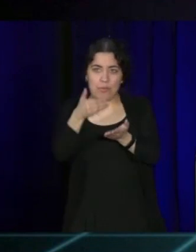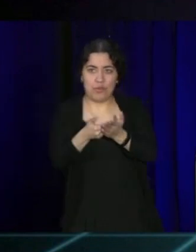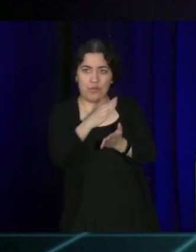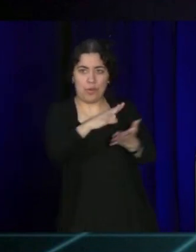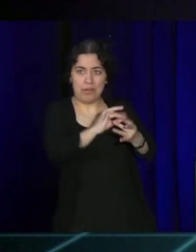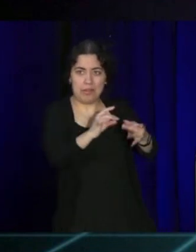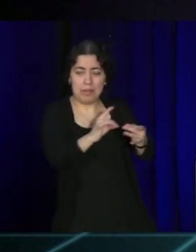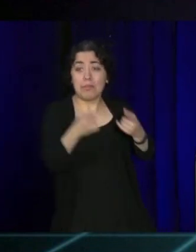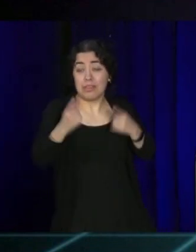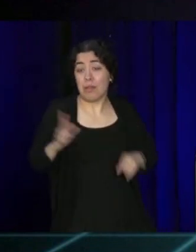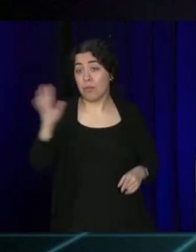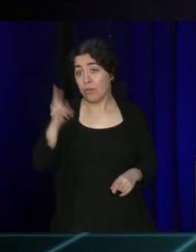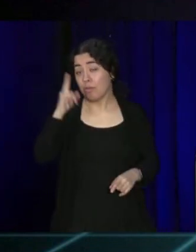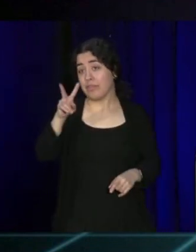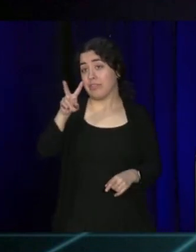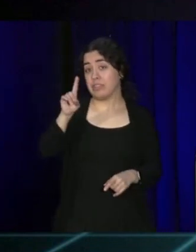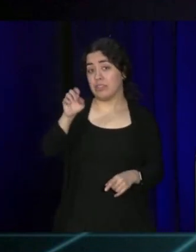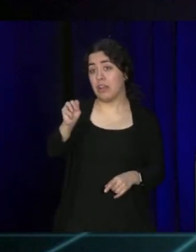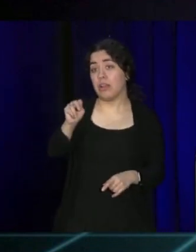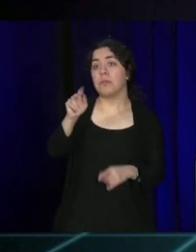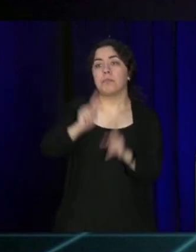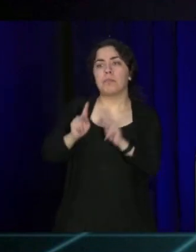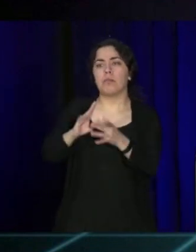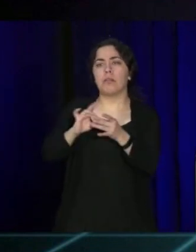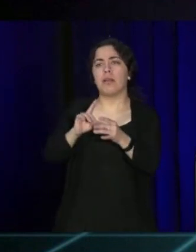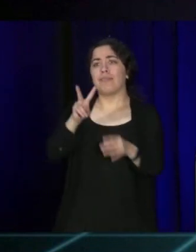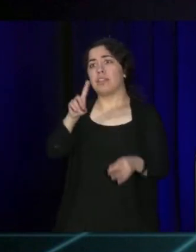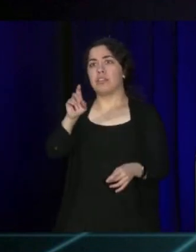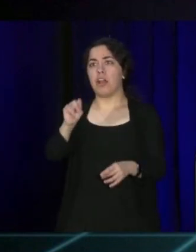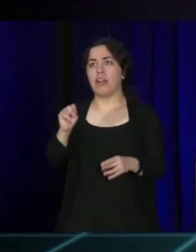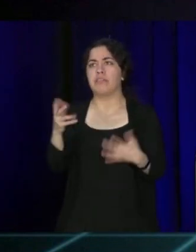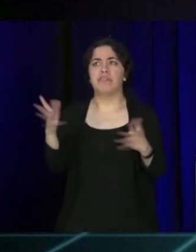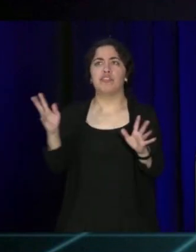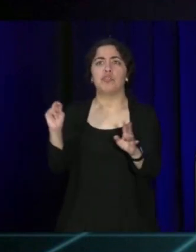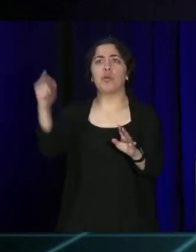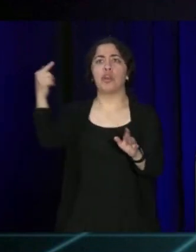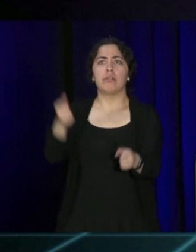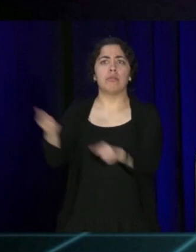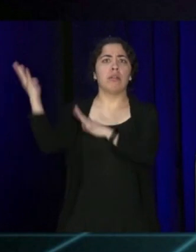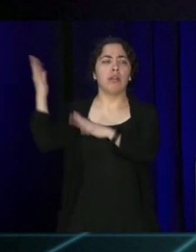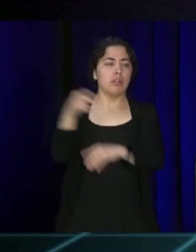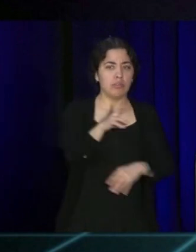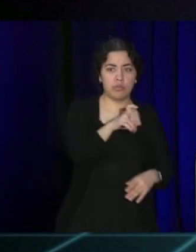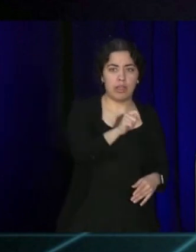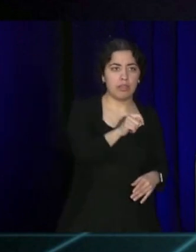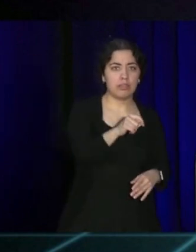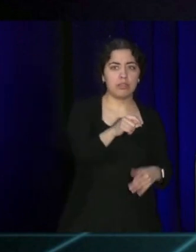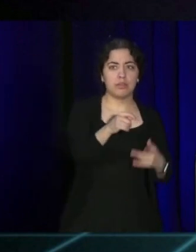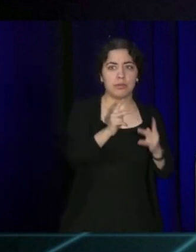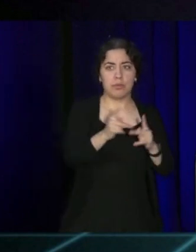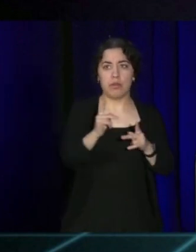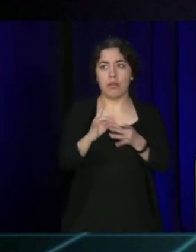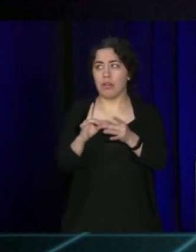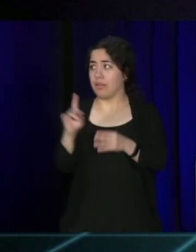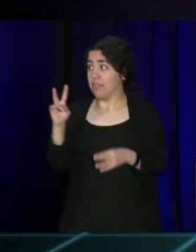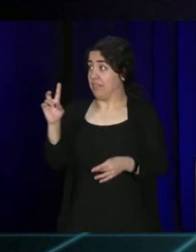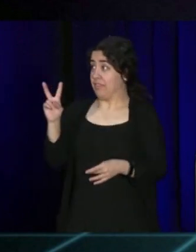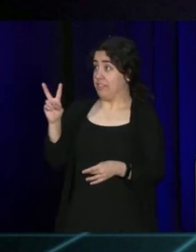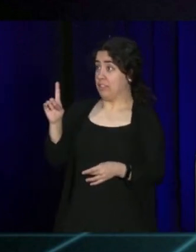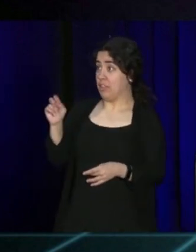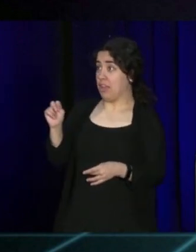to VDON, where people said that VDON was dead, and then we got React, and then they said VDON was dead again, and we